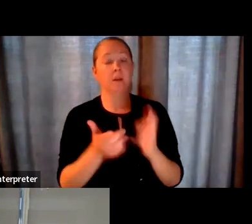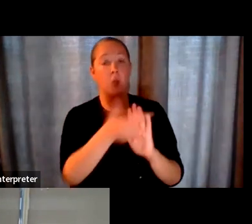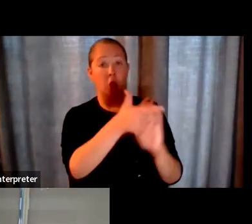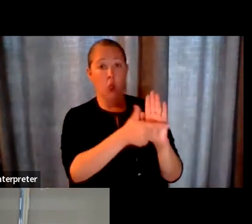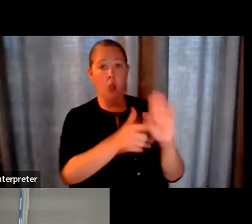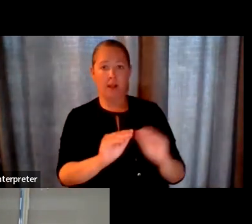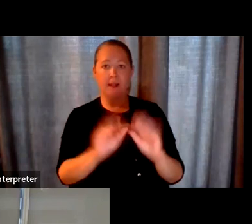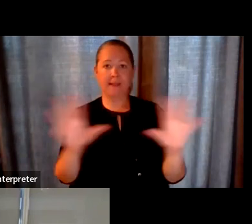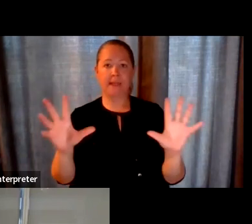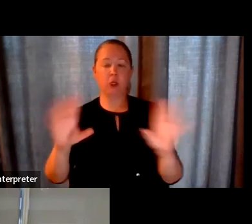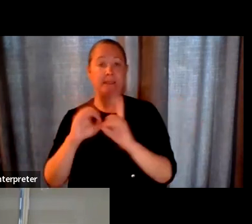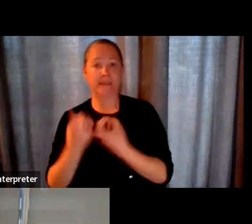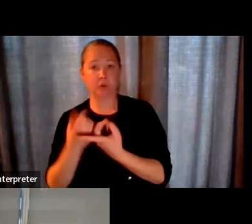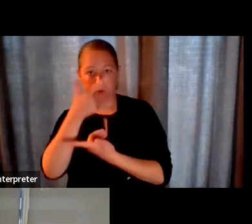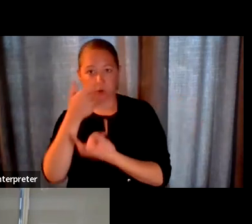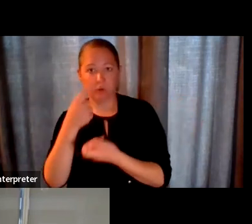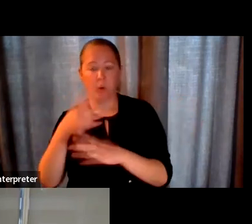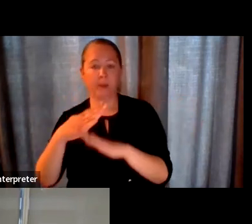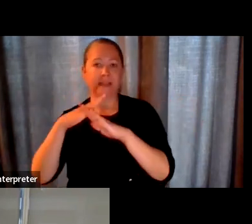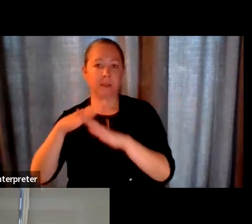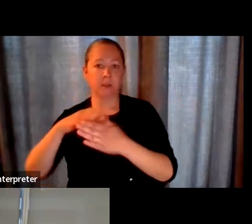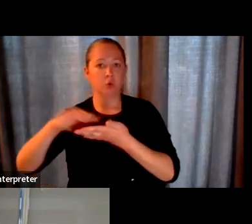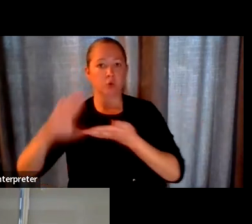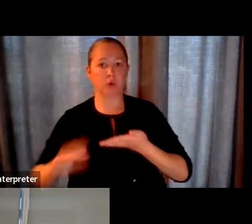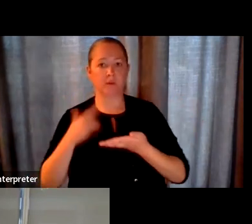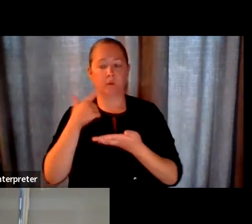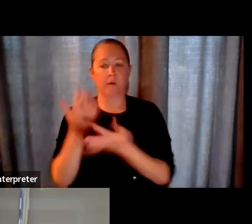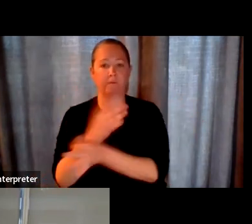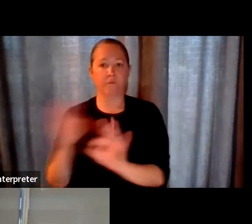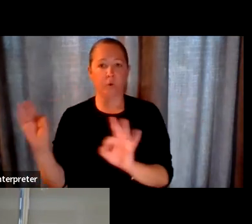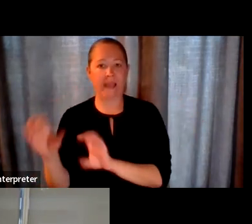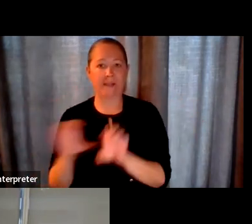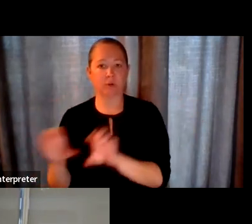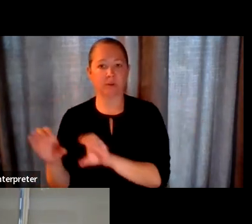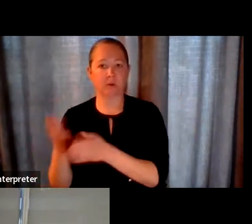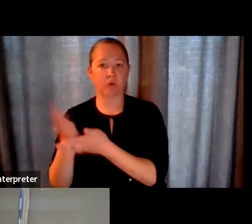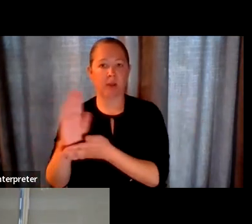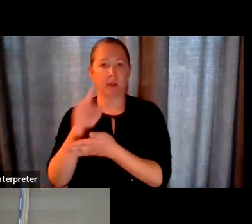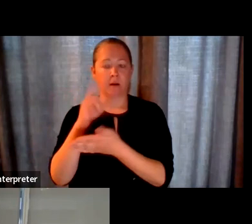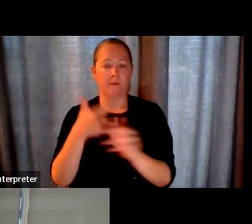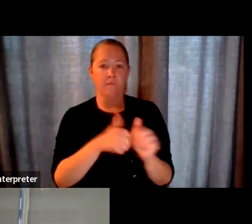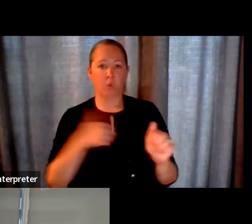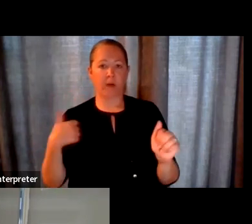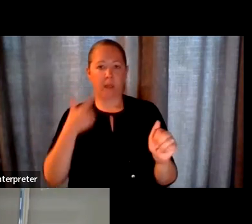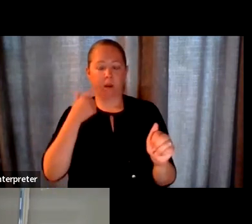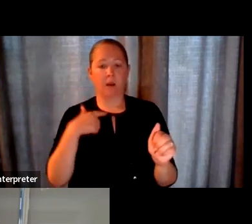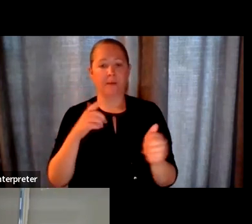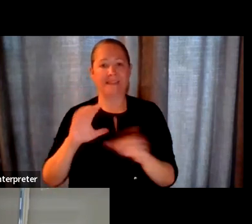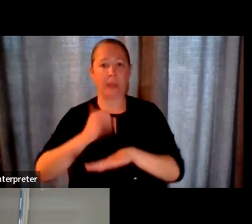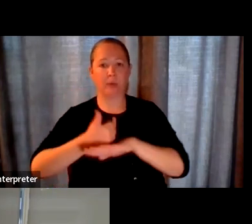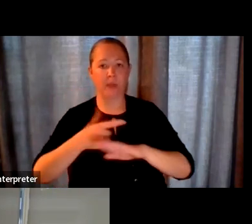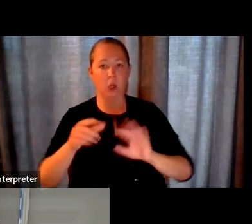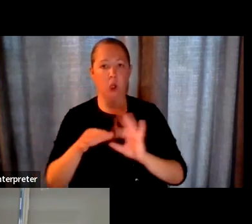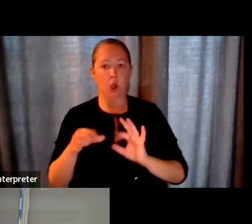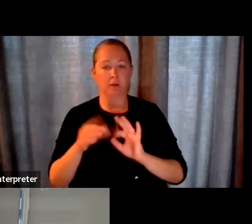the district's interest in protecting its students' free exercise rights and in avoiding an Establishment Clause violation outweighed